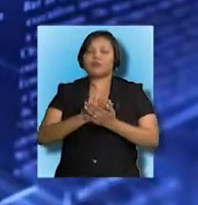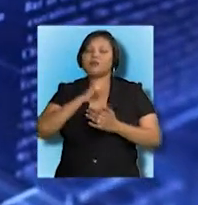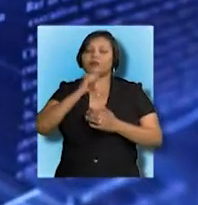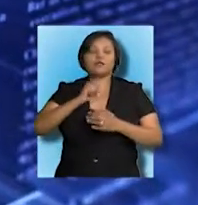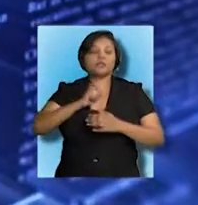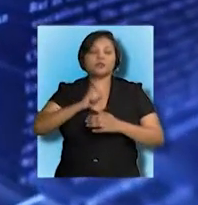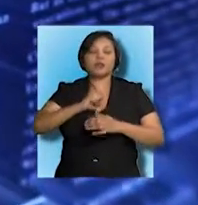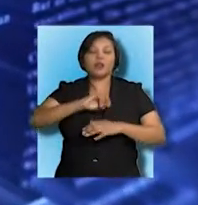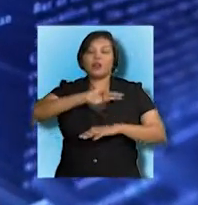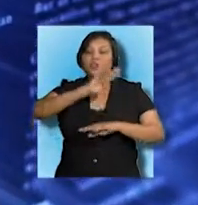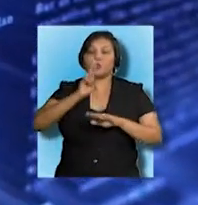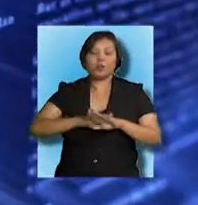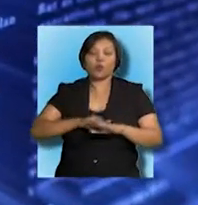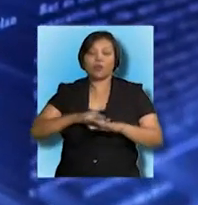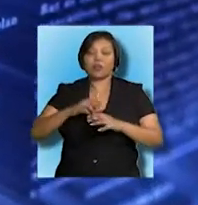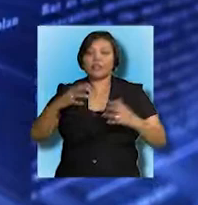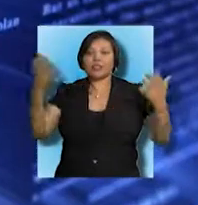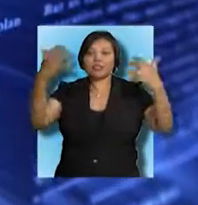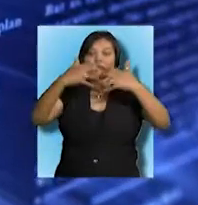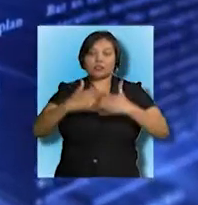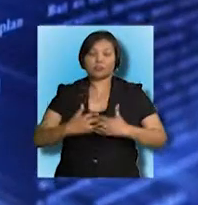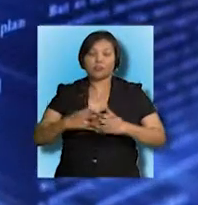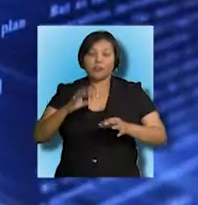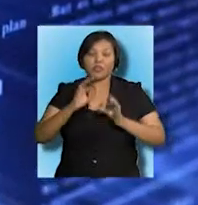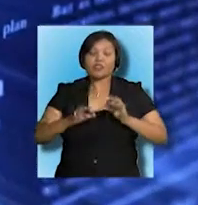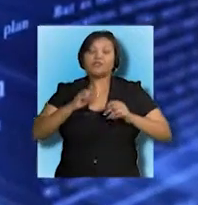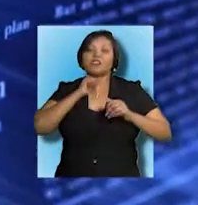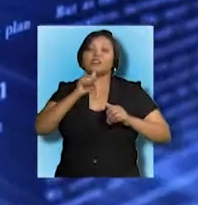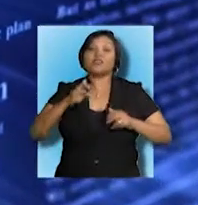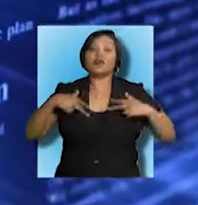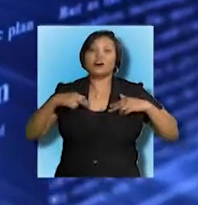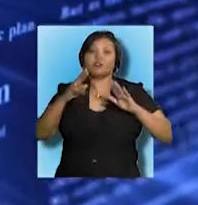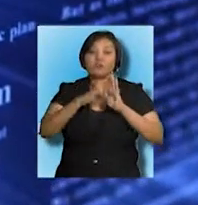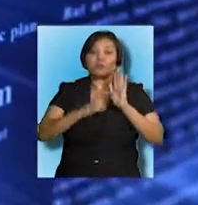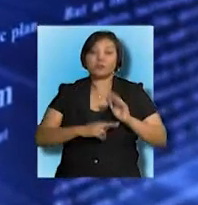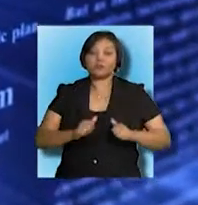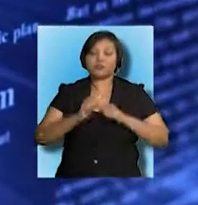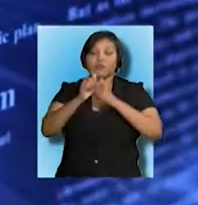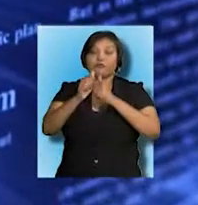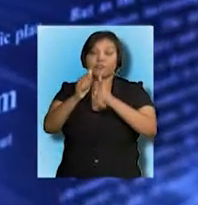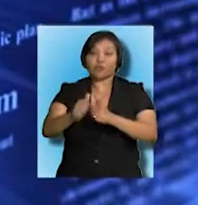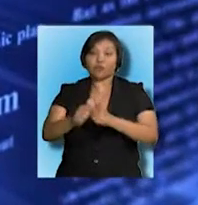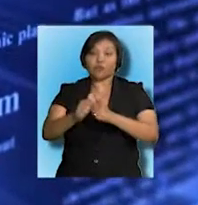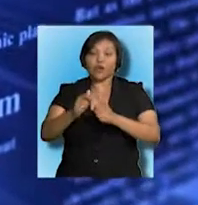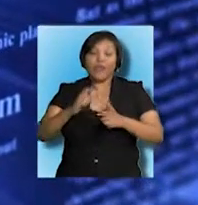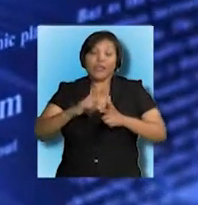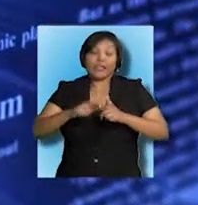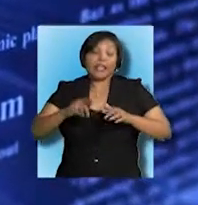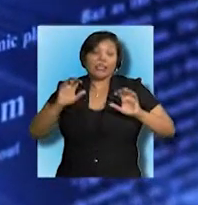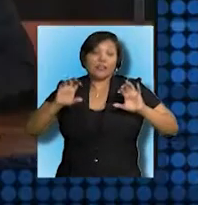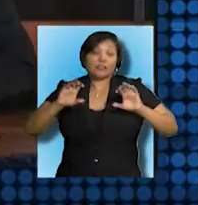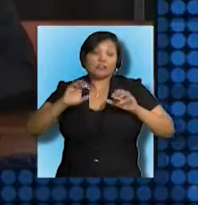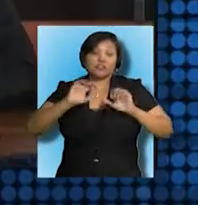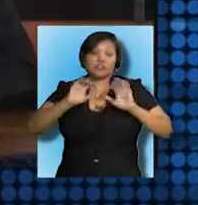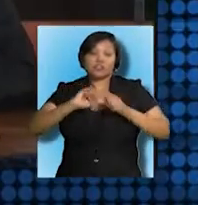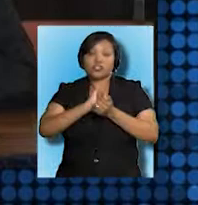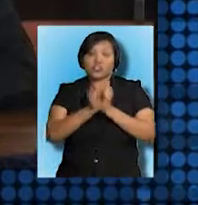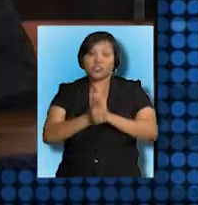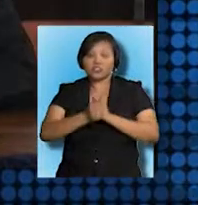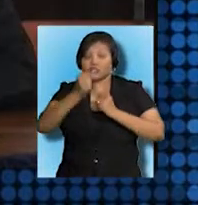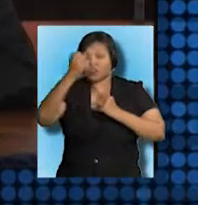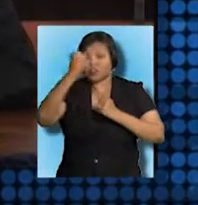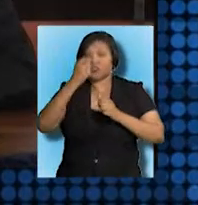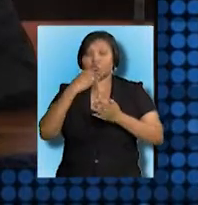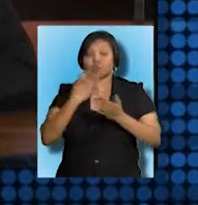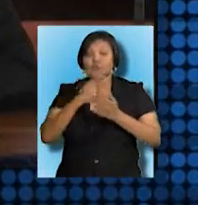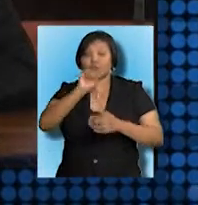could ownership and control of the media affect the fulfillment of basic responsibilities and mandates? So if you're a